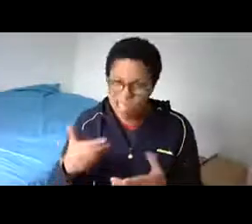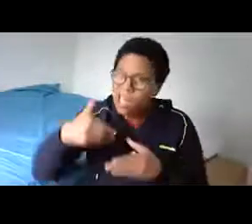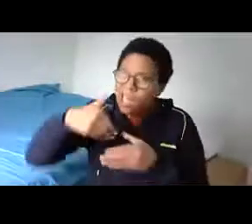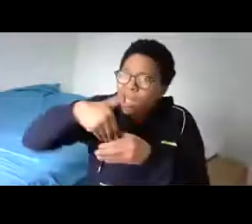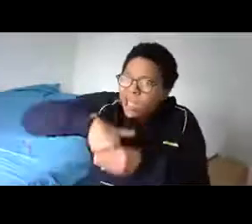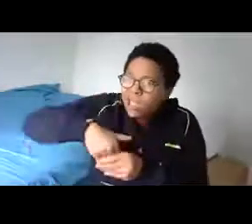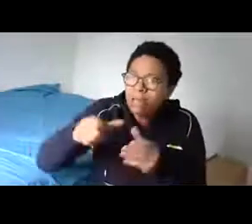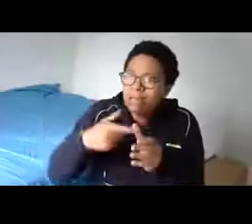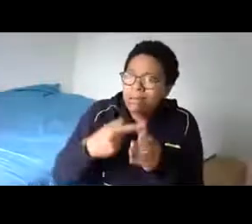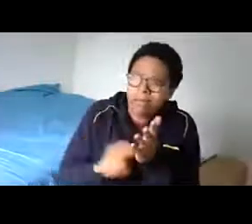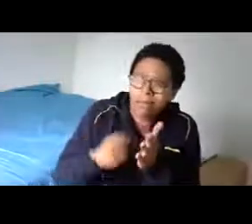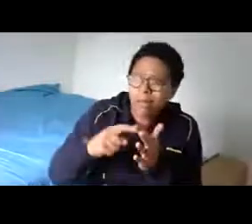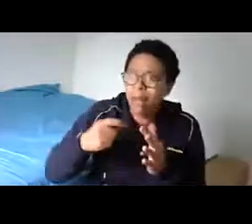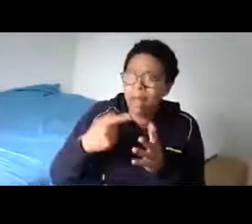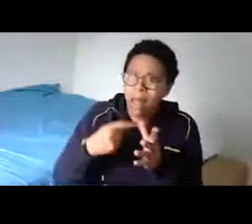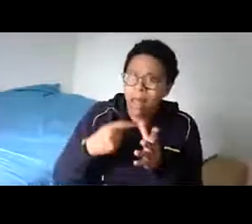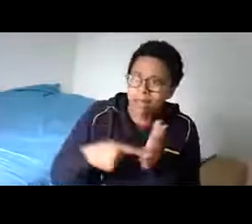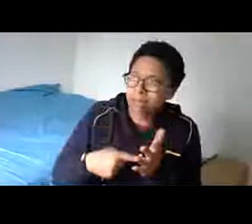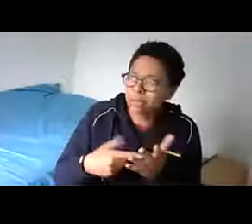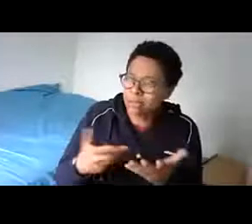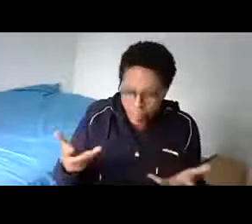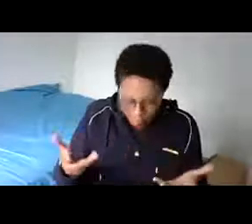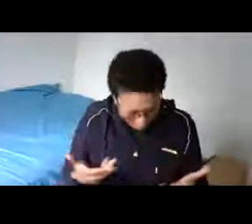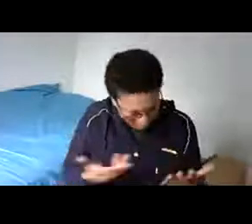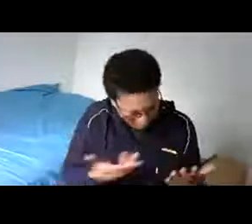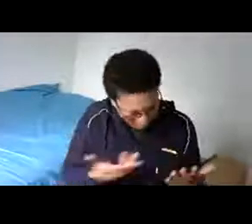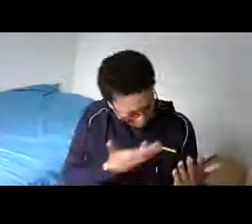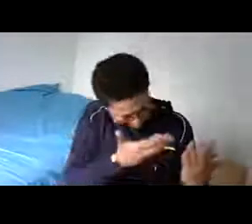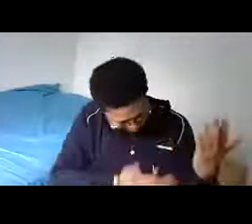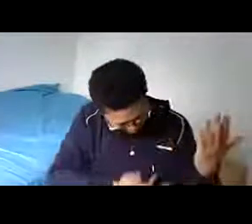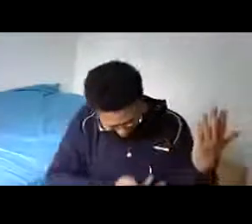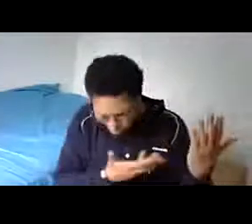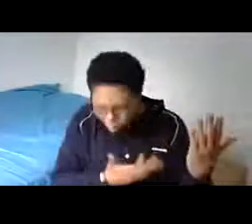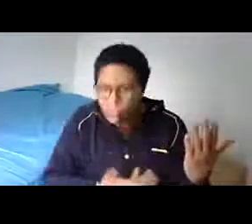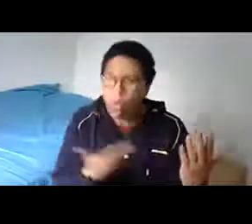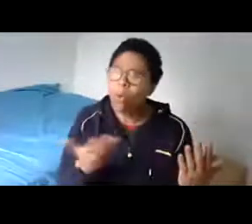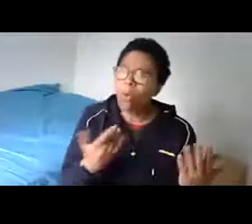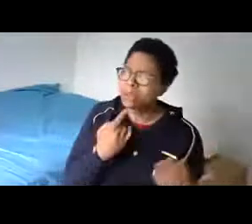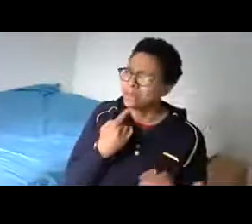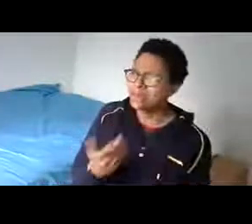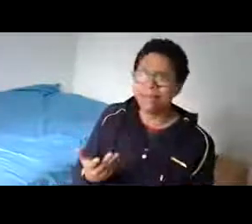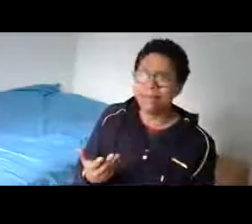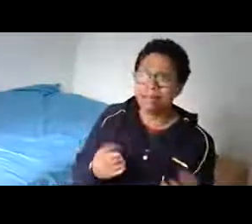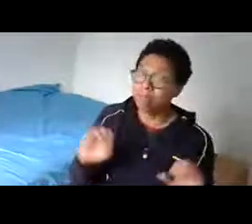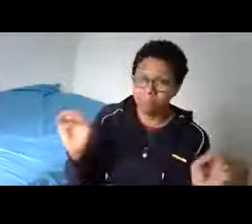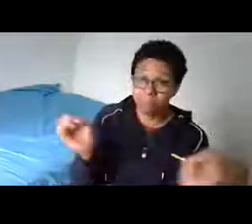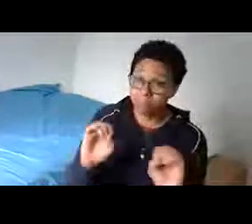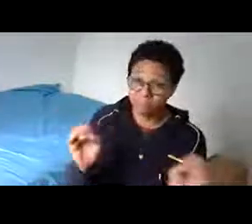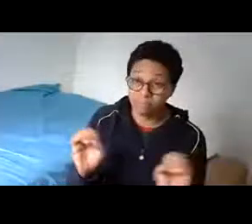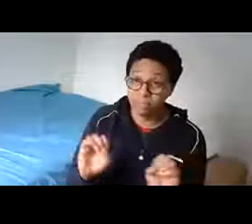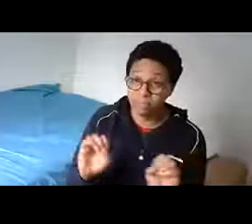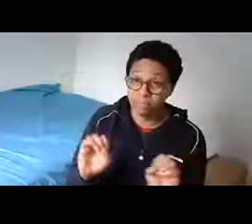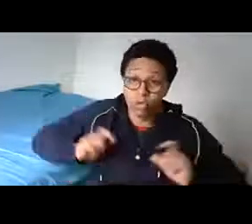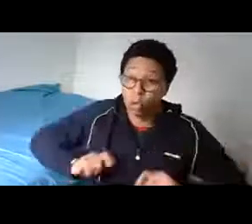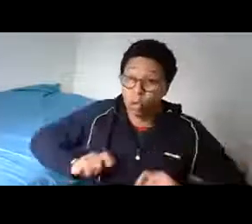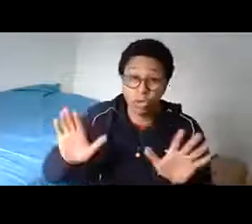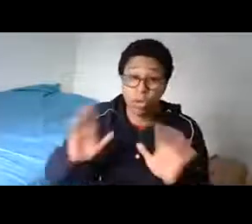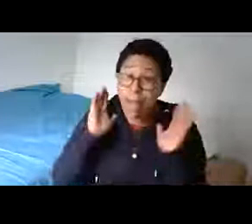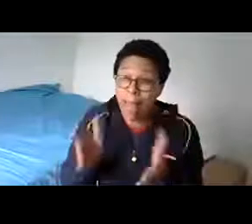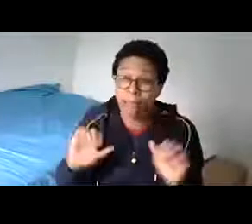Act to say that this is the case. And actually social workers do not have to approve your disability